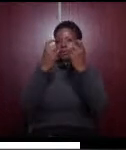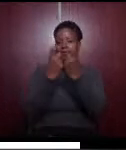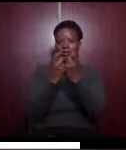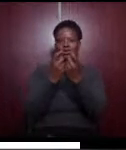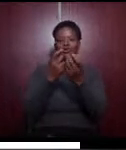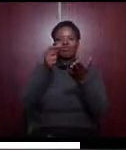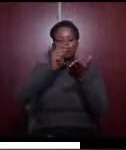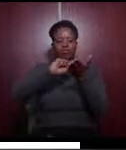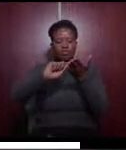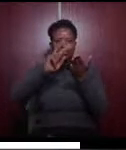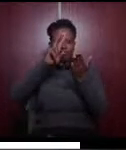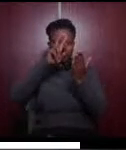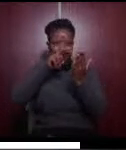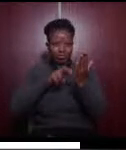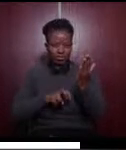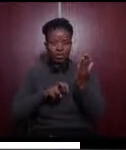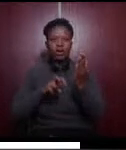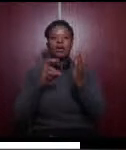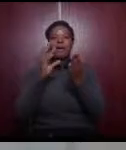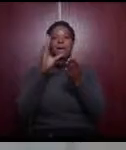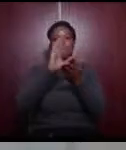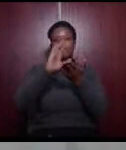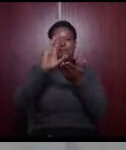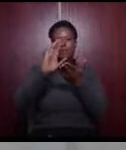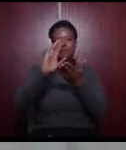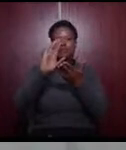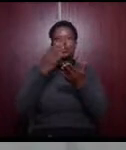for further processing. Thank you.